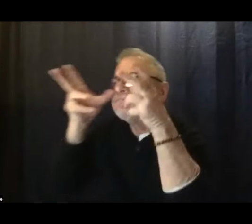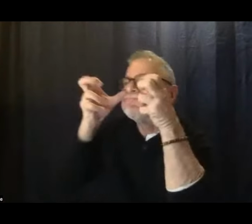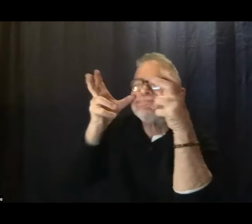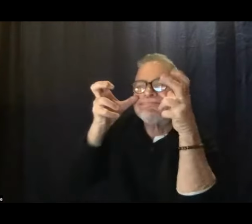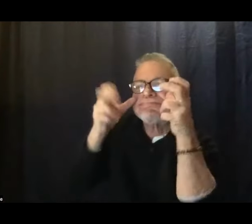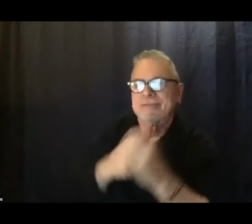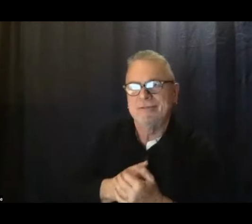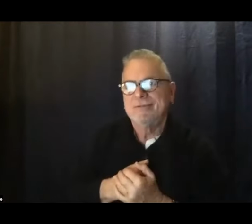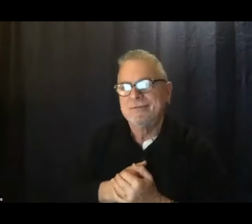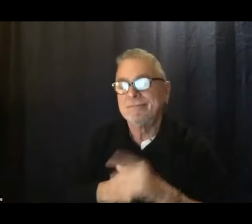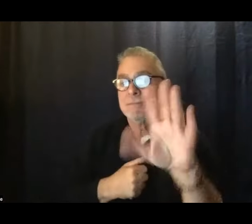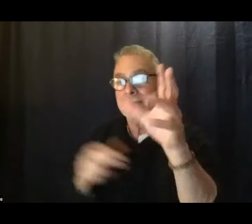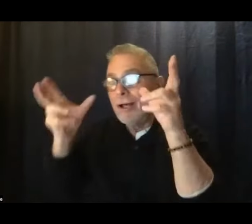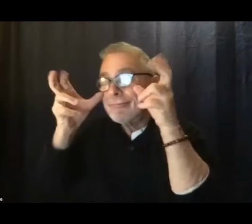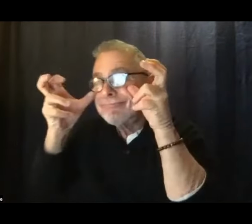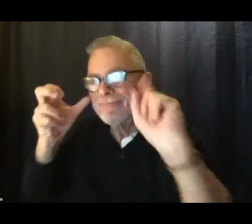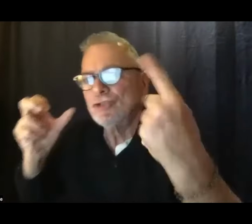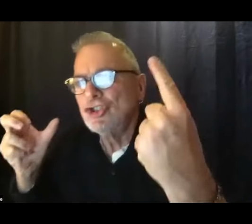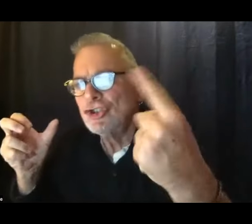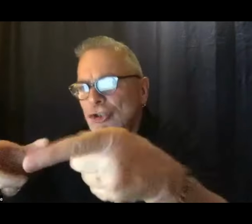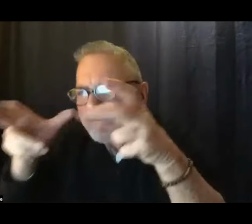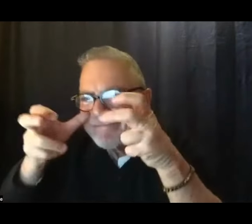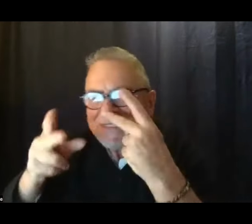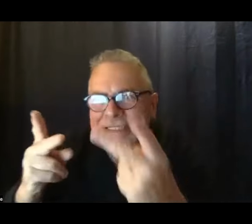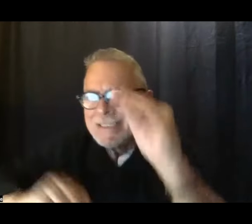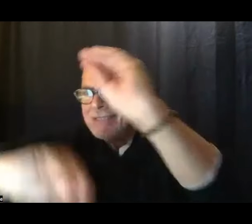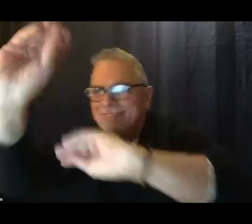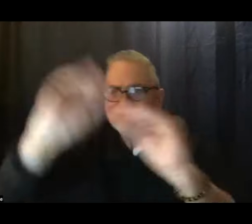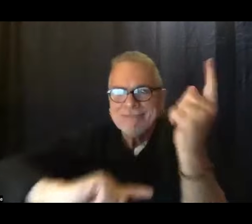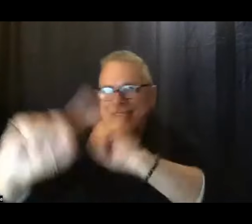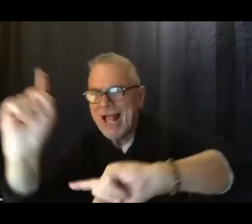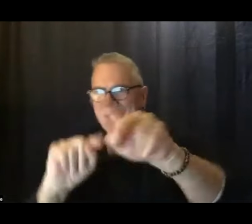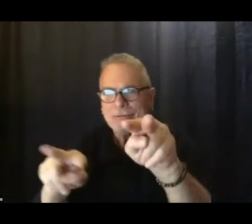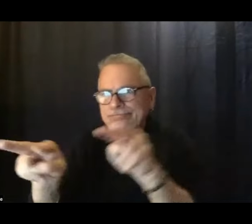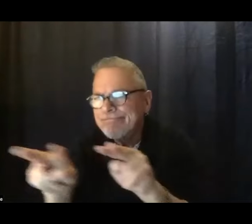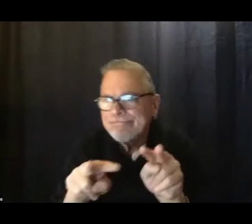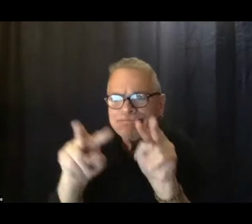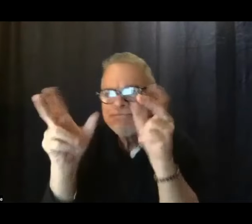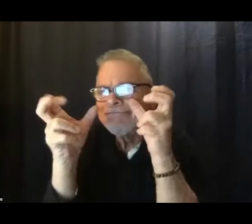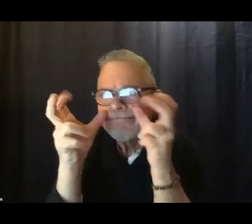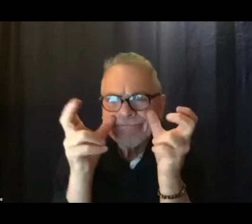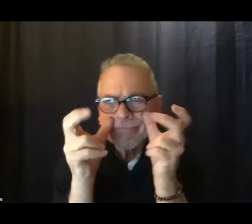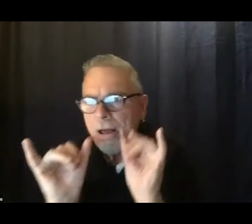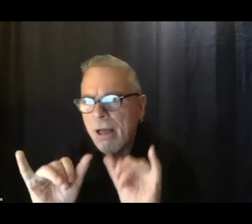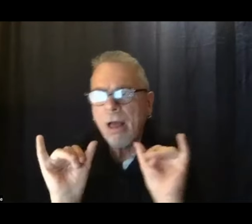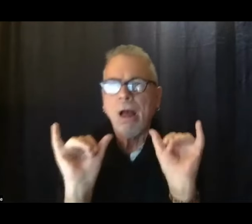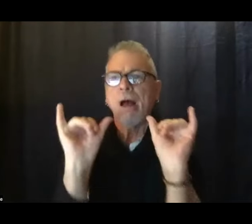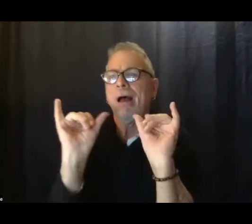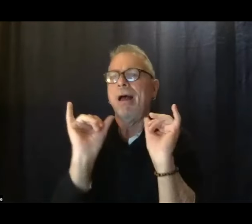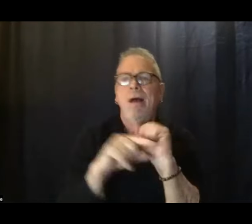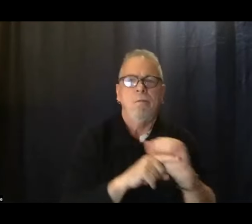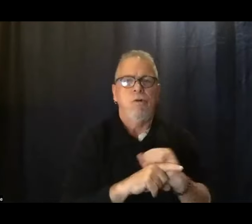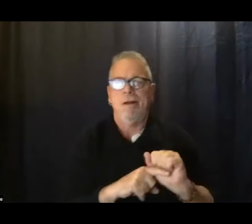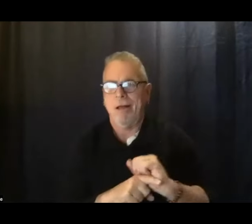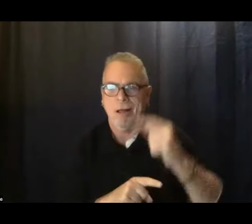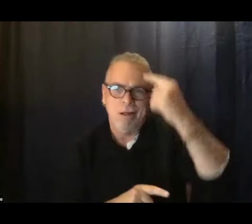you sign is incredibly important to how you can understand it. But it's really important to start with that receptive